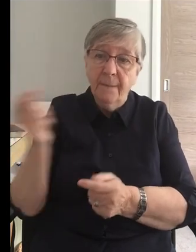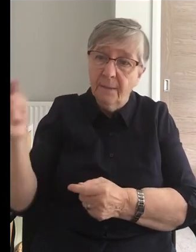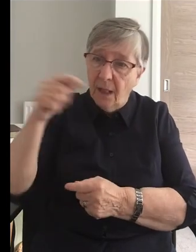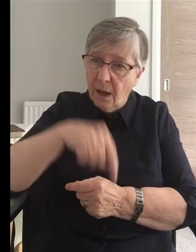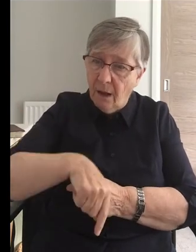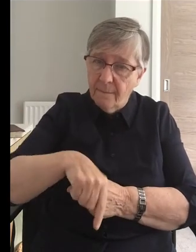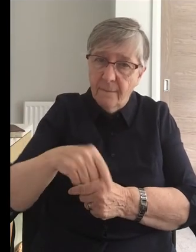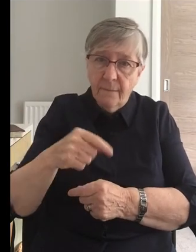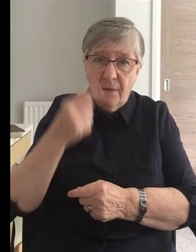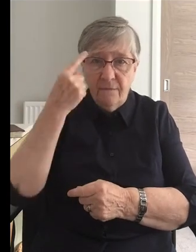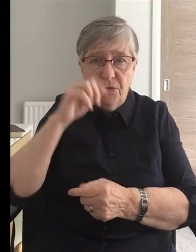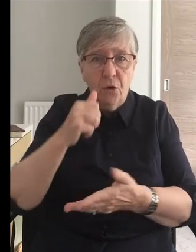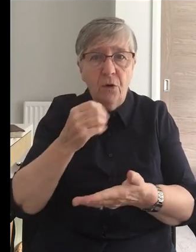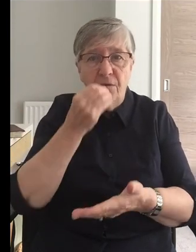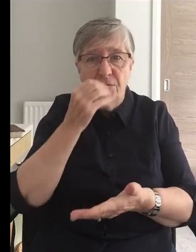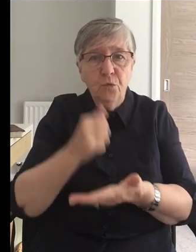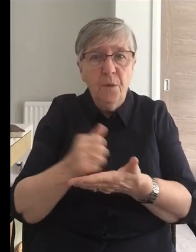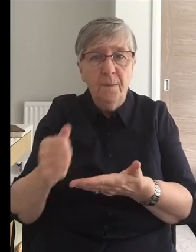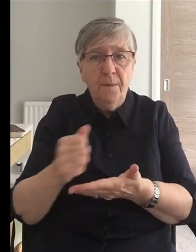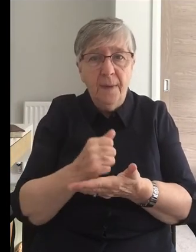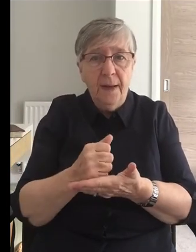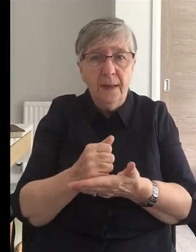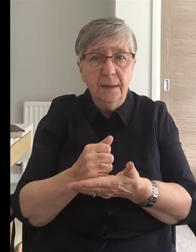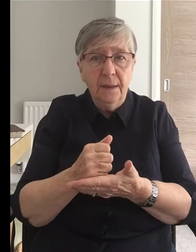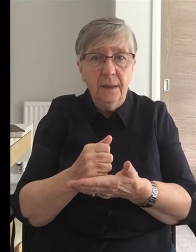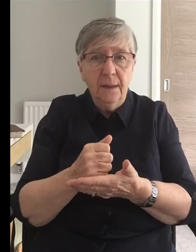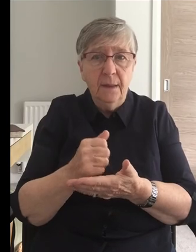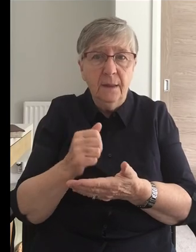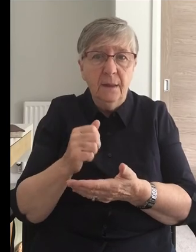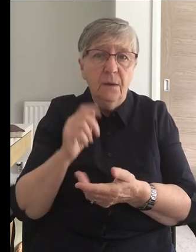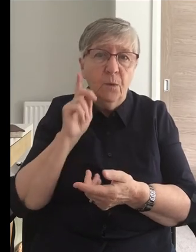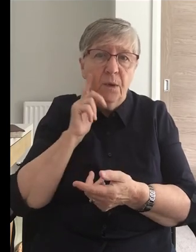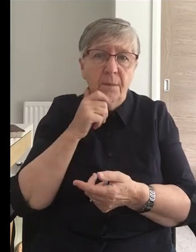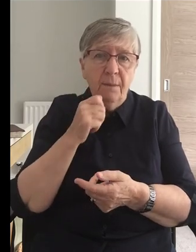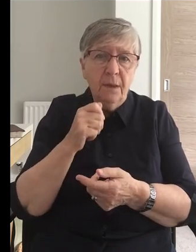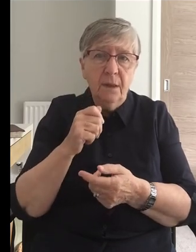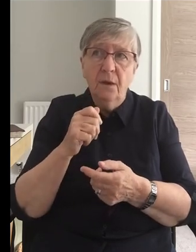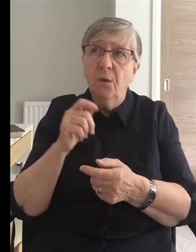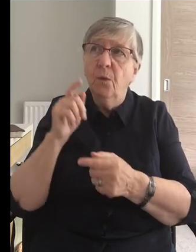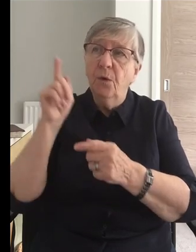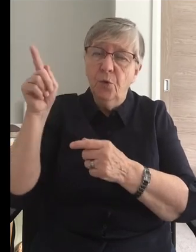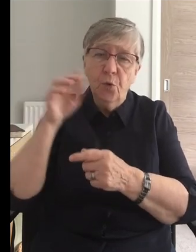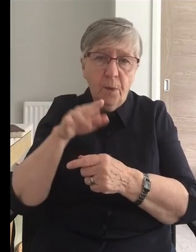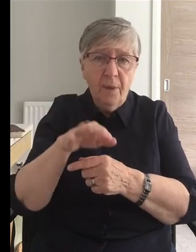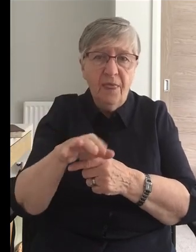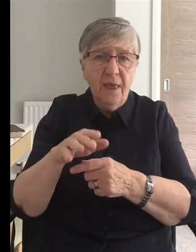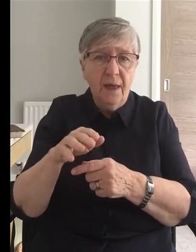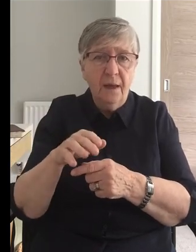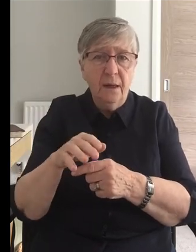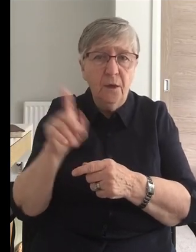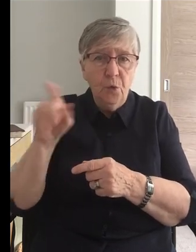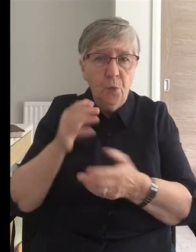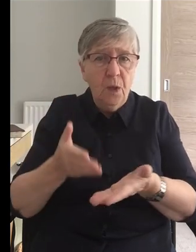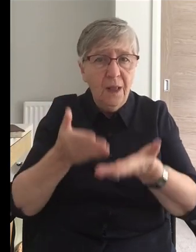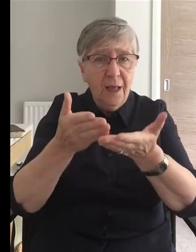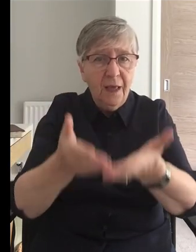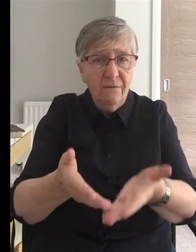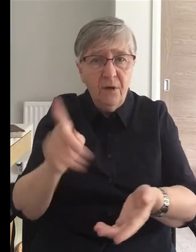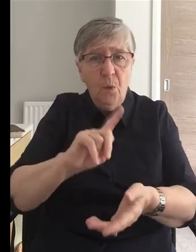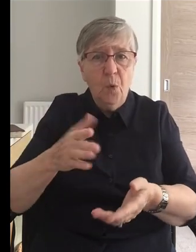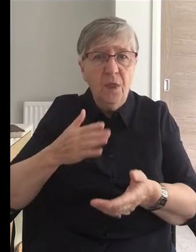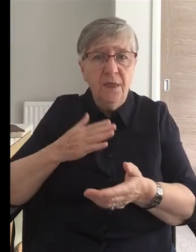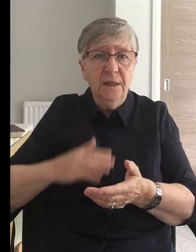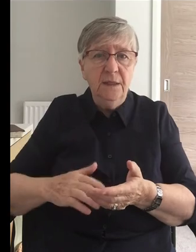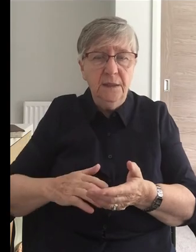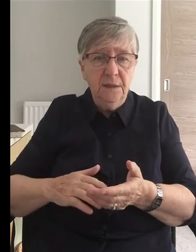would be seen to be present in these places. We pray that you would supply the needs of the people that who need